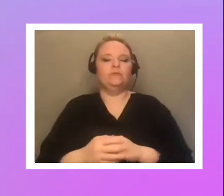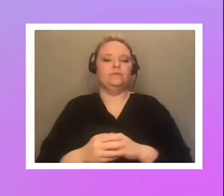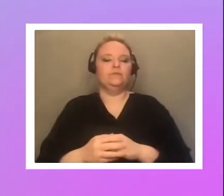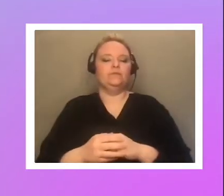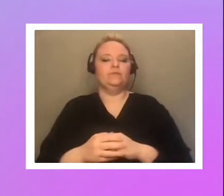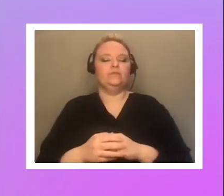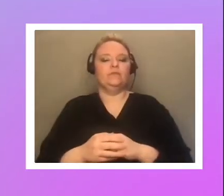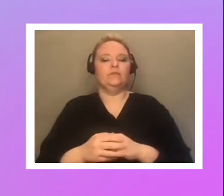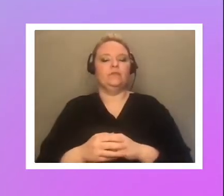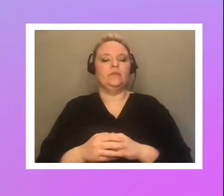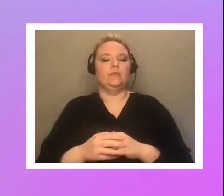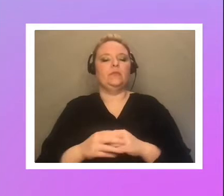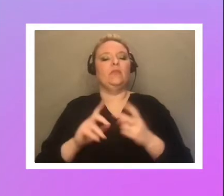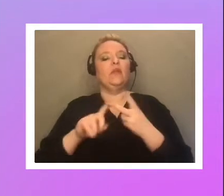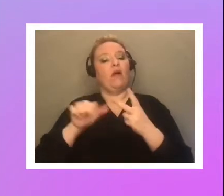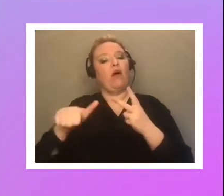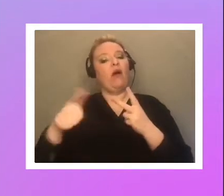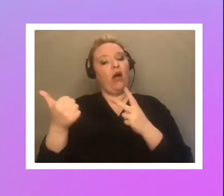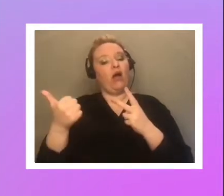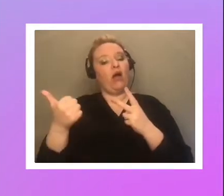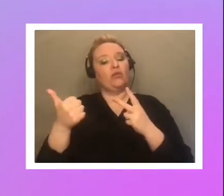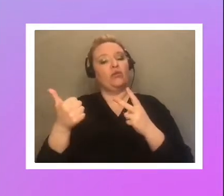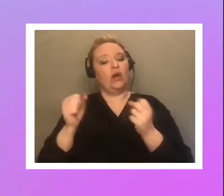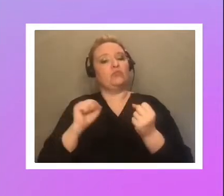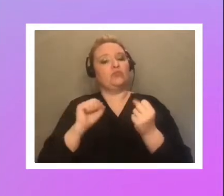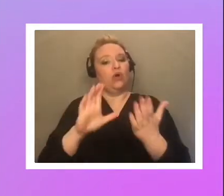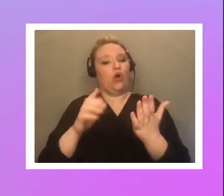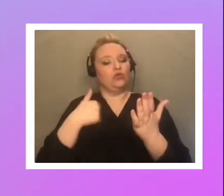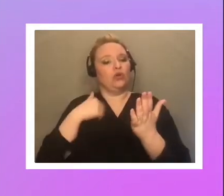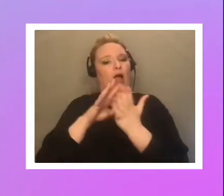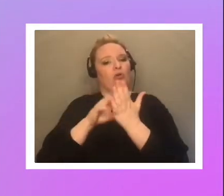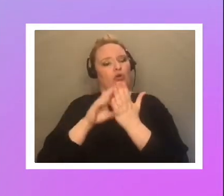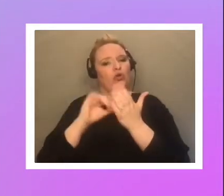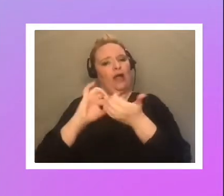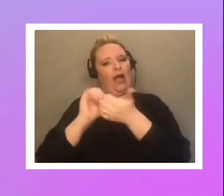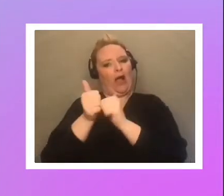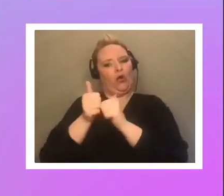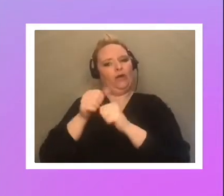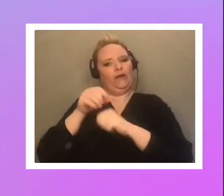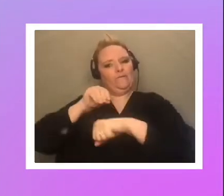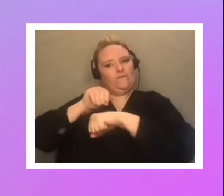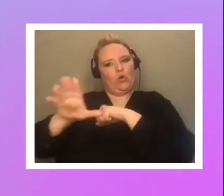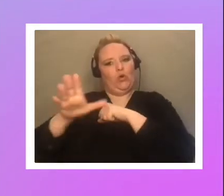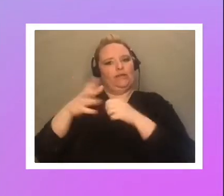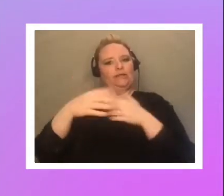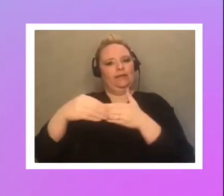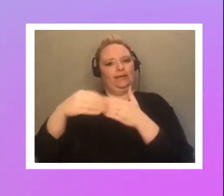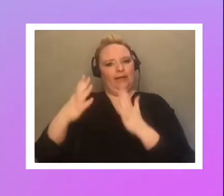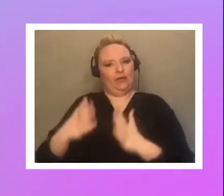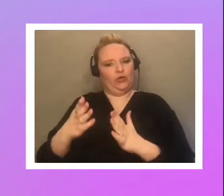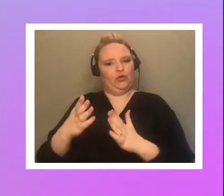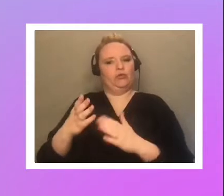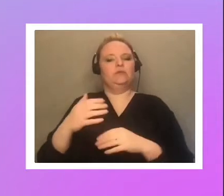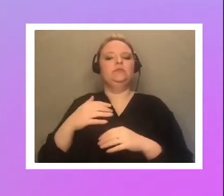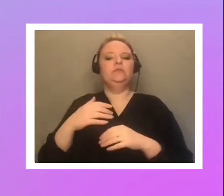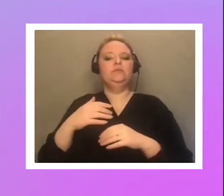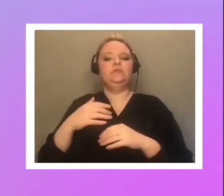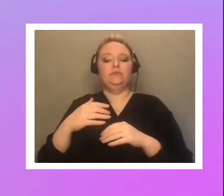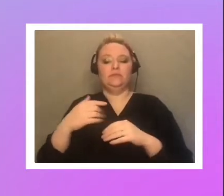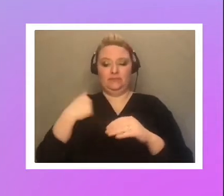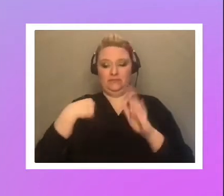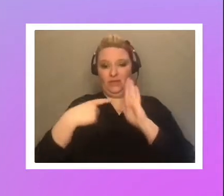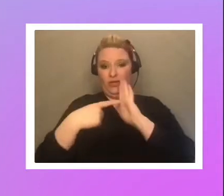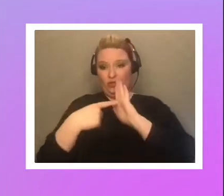Now, one other way that I've learned how to inspire leadership is to actually show